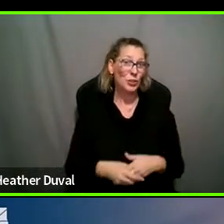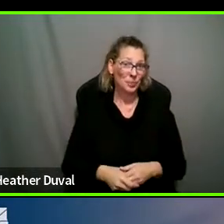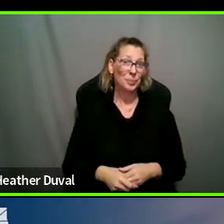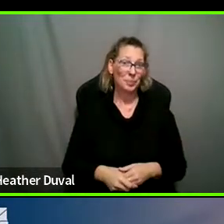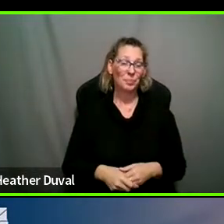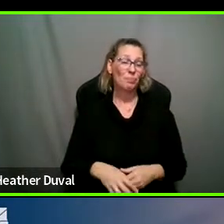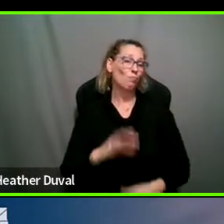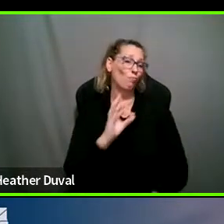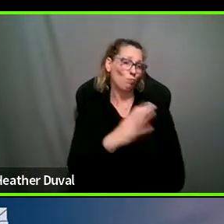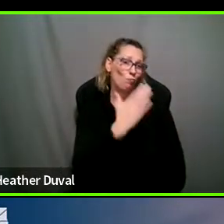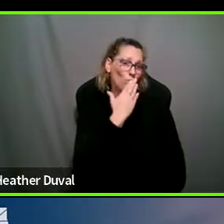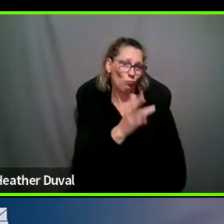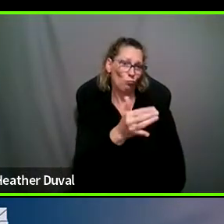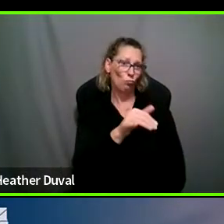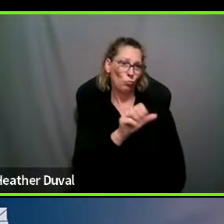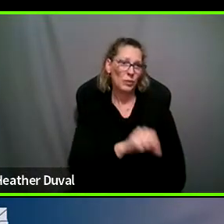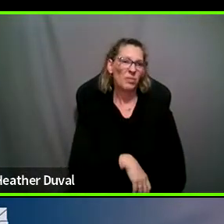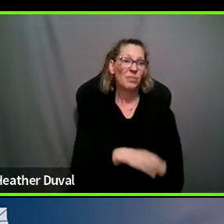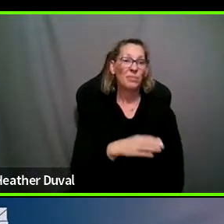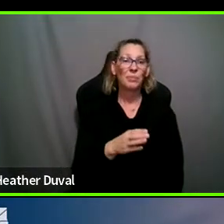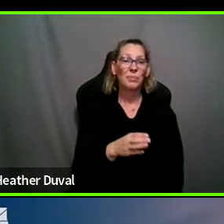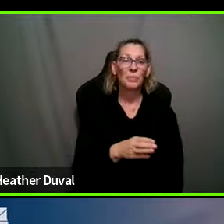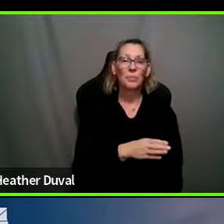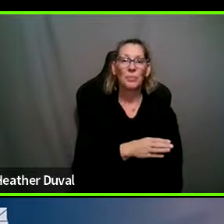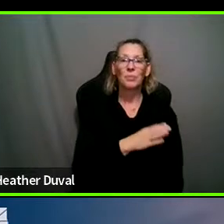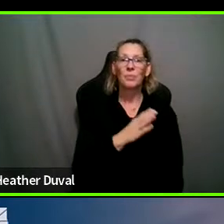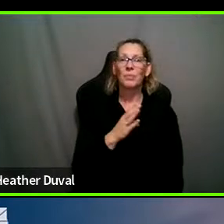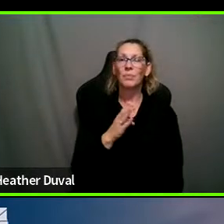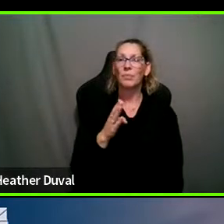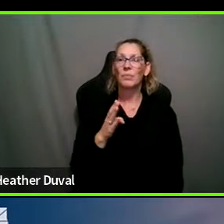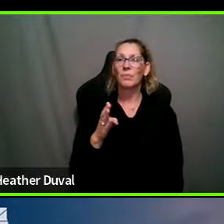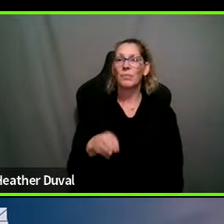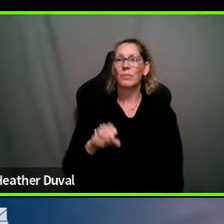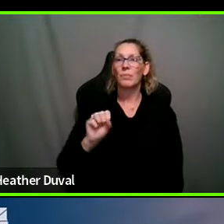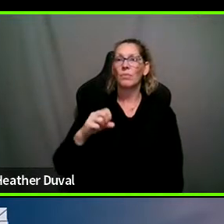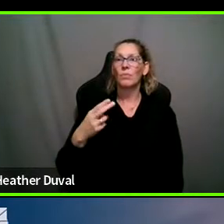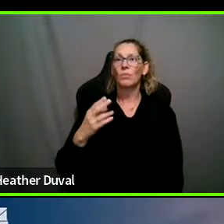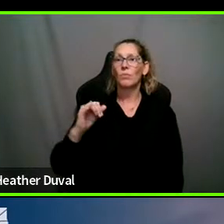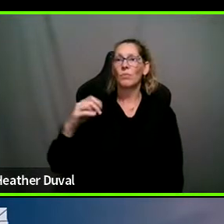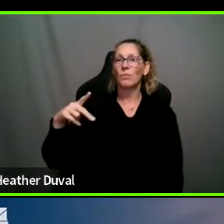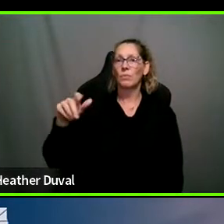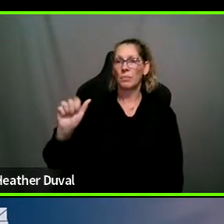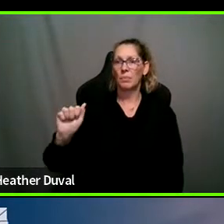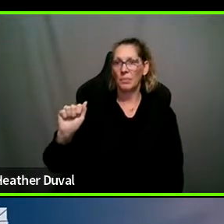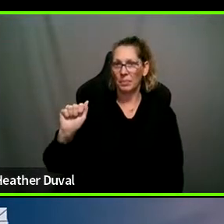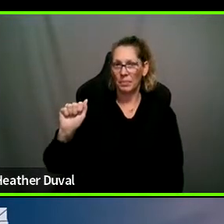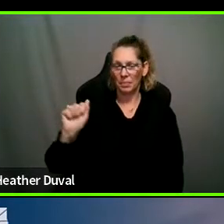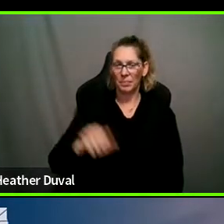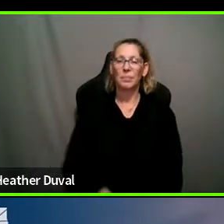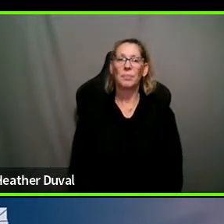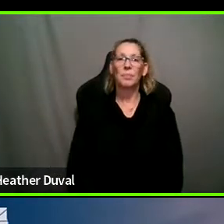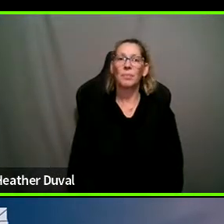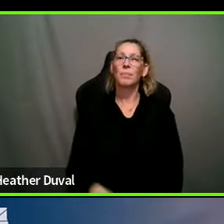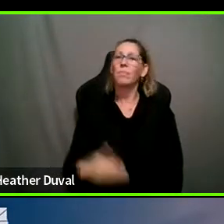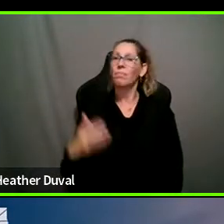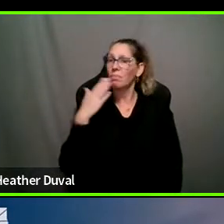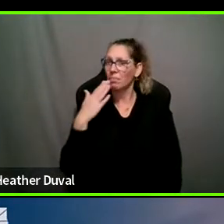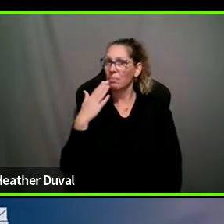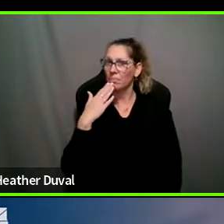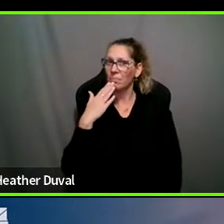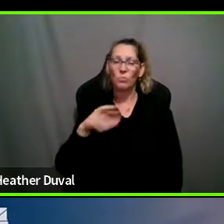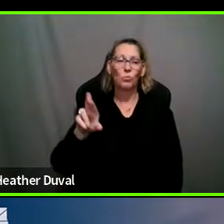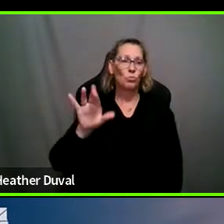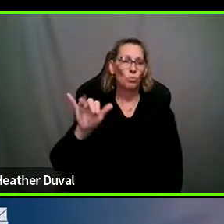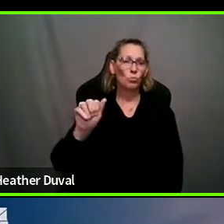Thanks, Chris. Shilpa. Hello, Shilpa Mallam. I'm the Design Manager for IBR. Thank you, Shilpa.